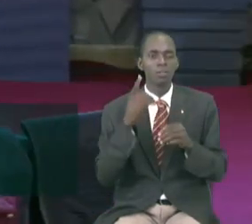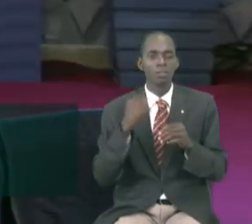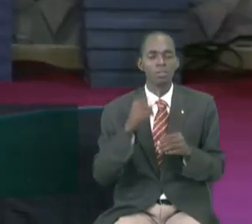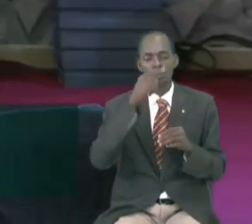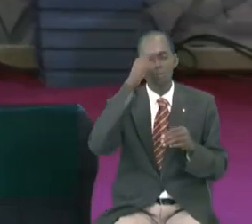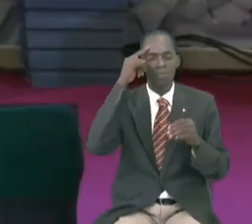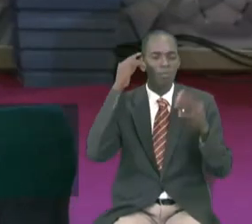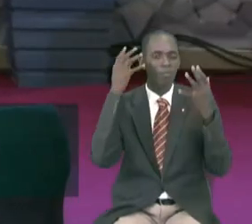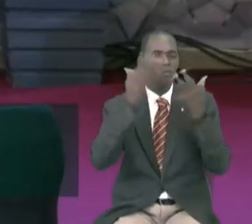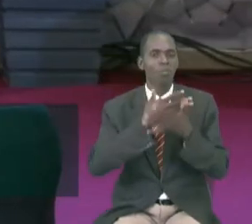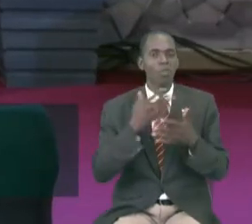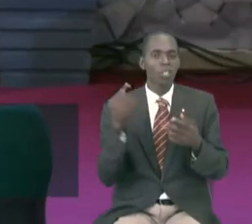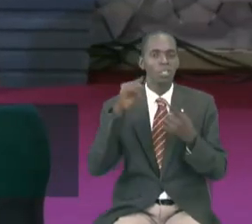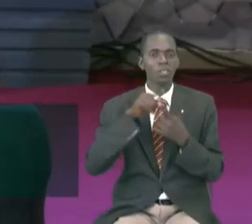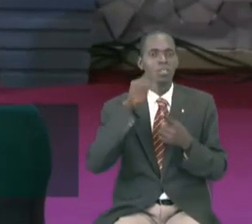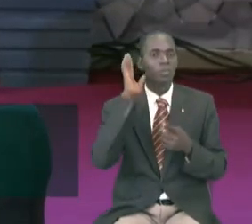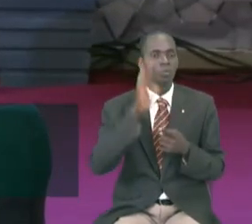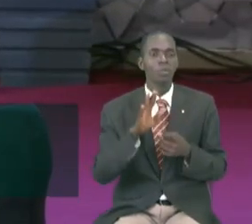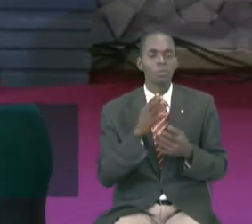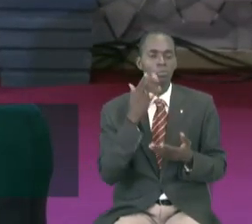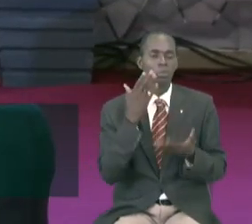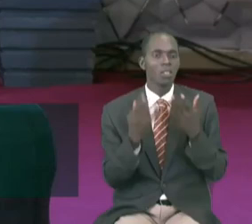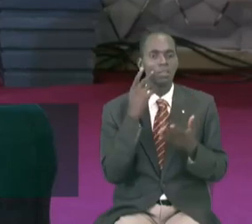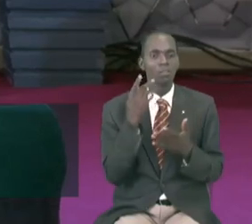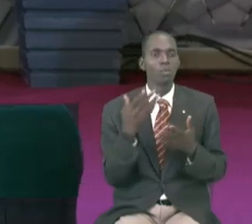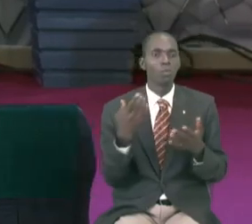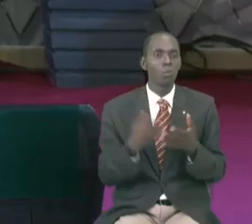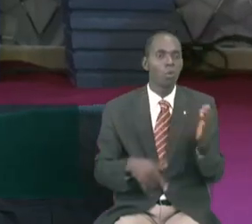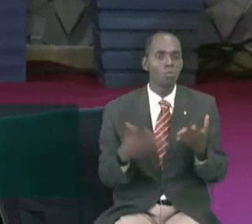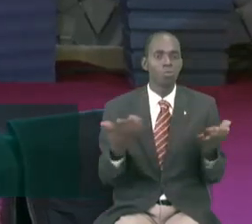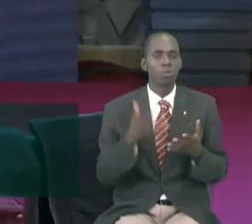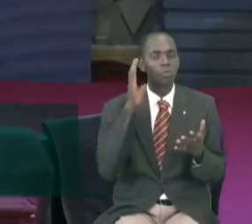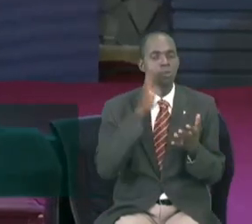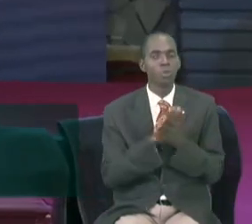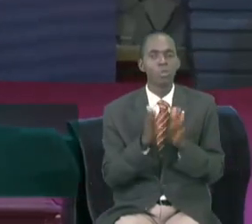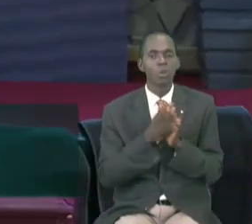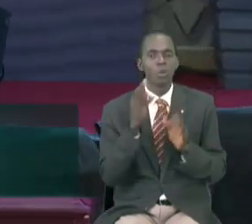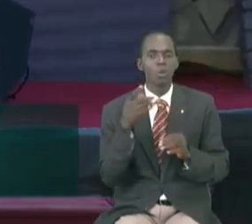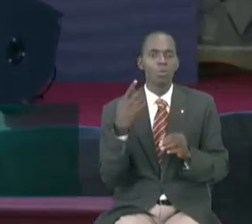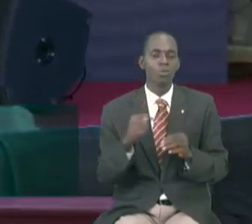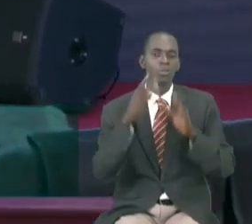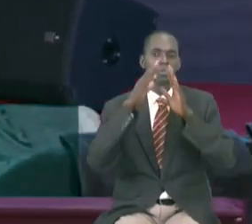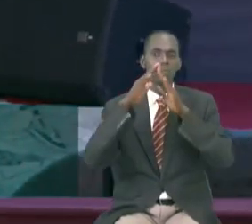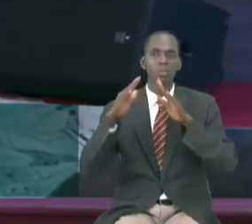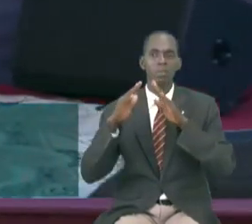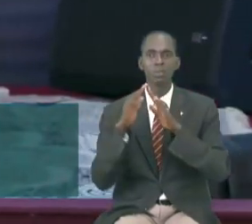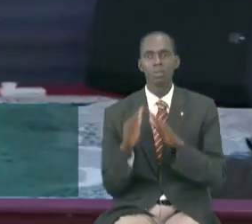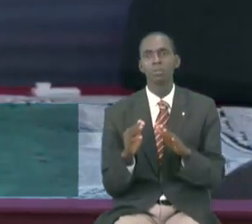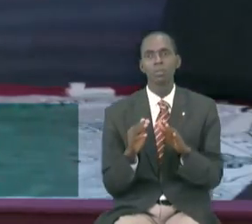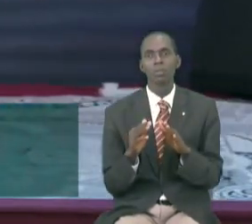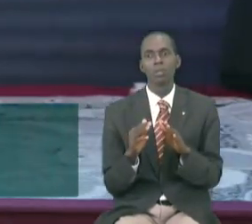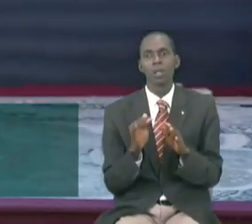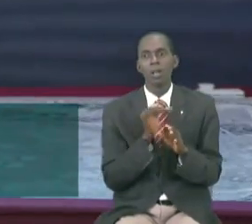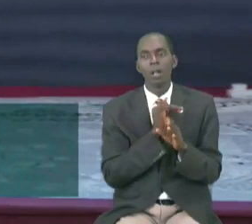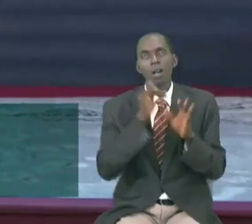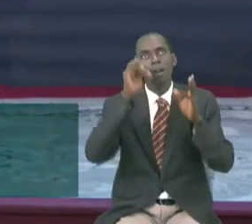I hope that mercy is not permanent. I hope that compassion that God had on Nineveh is